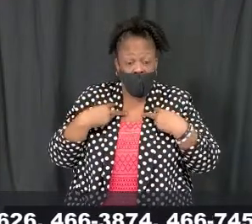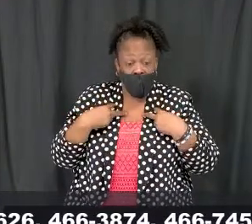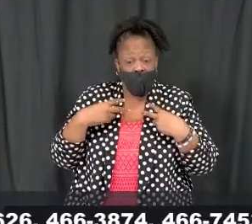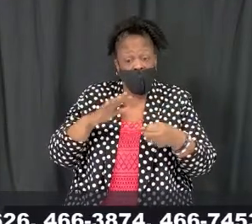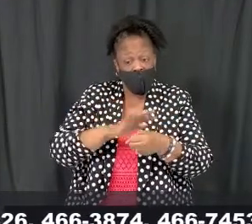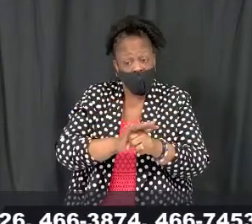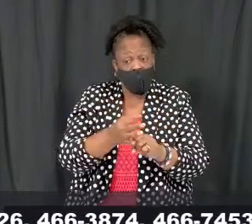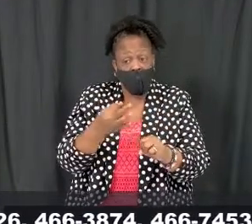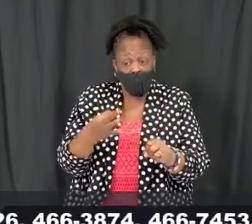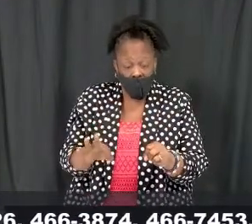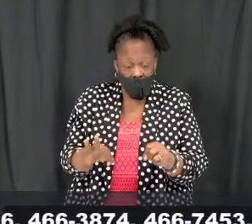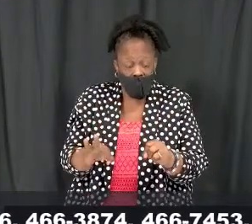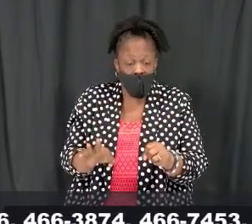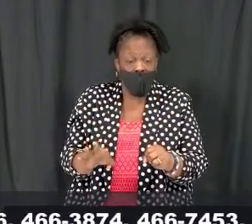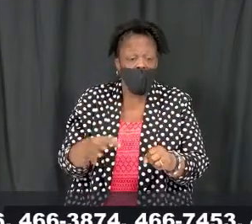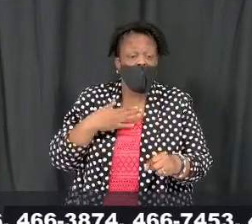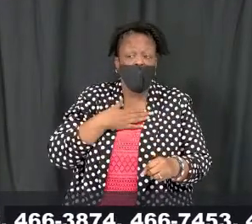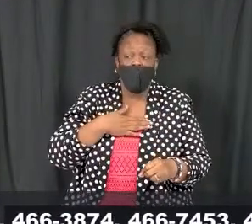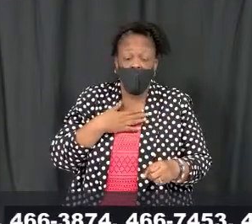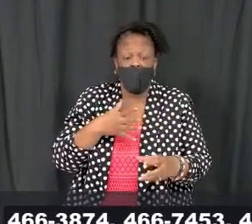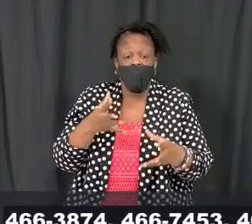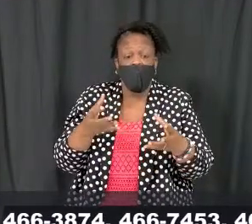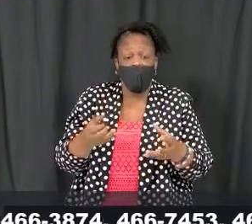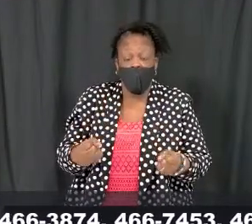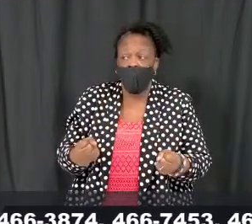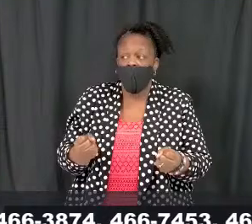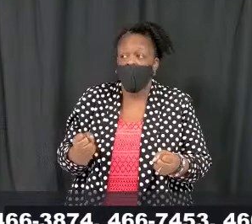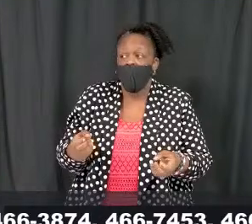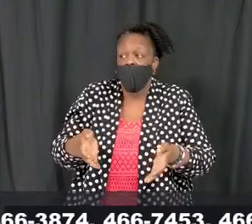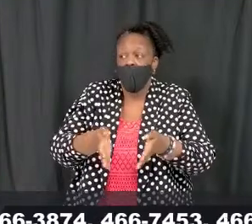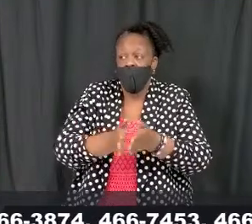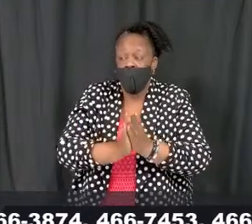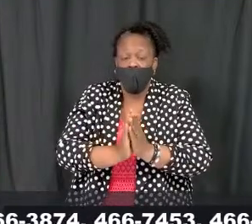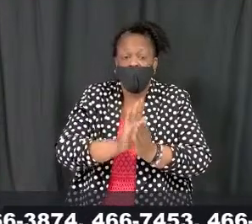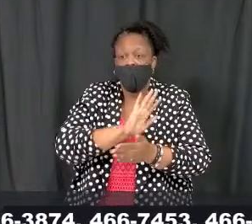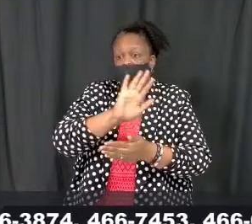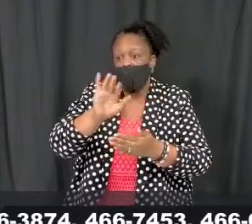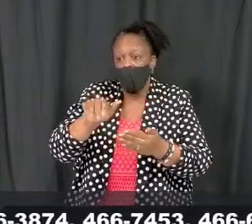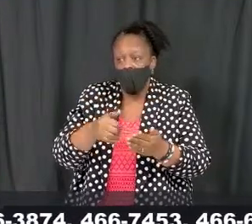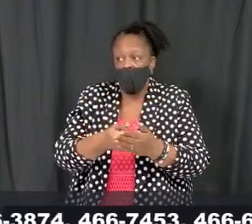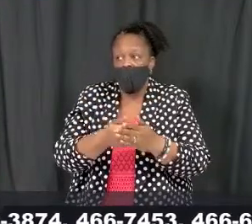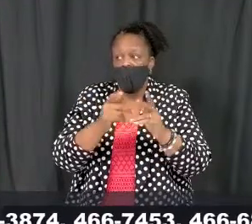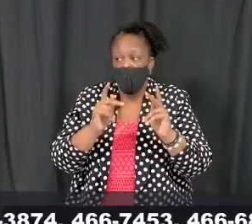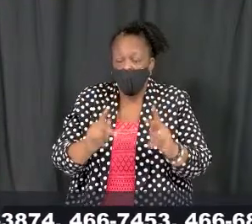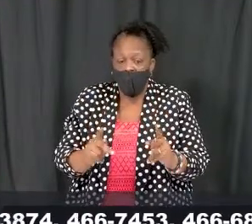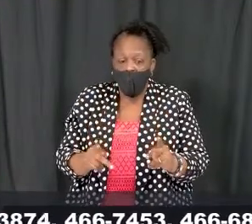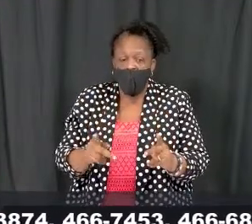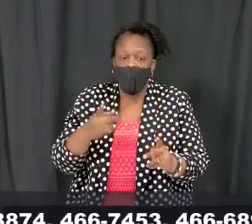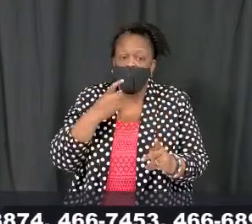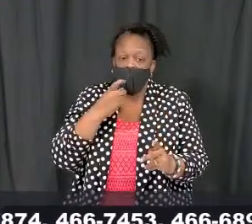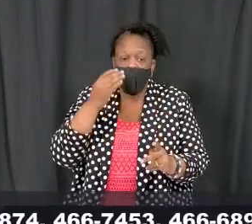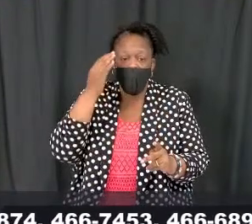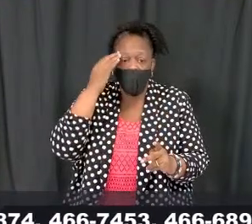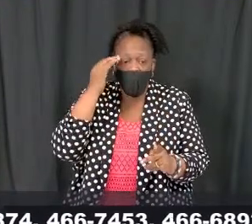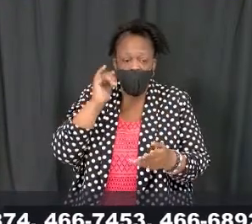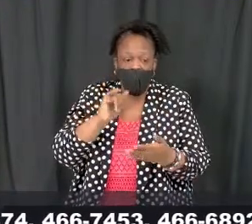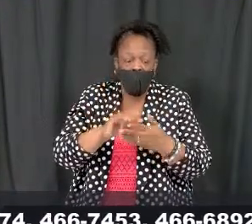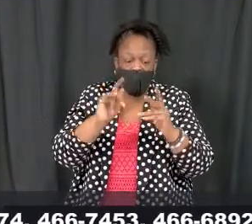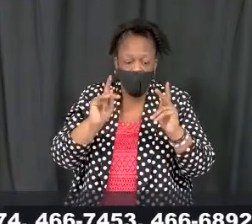gentlemen, I would like to use this opportunity to underscore the importance of